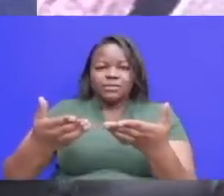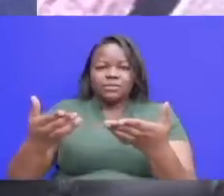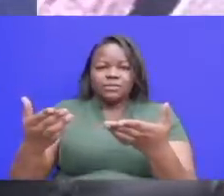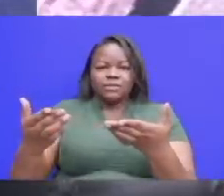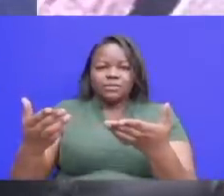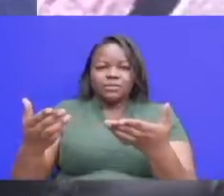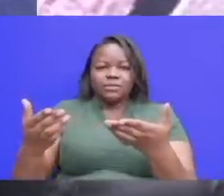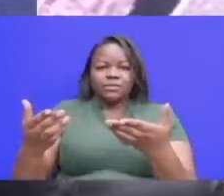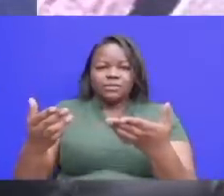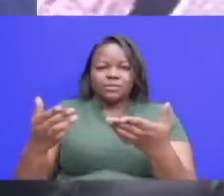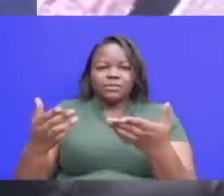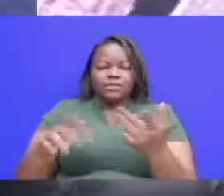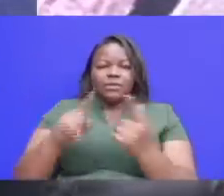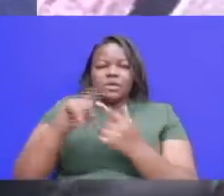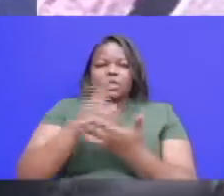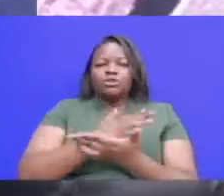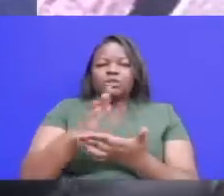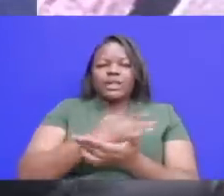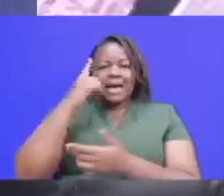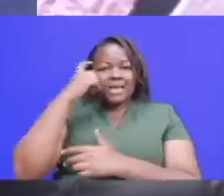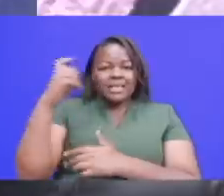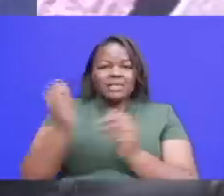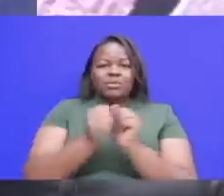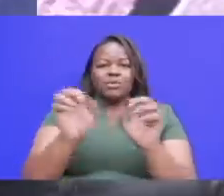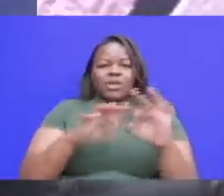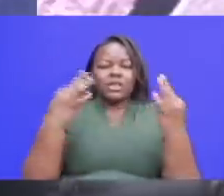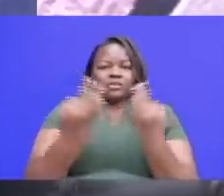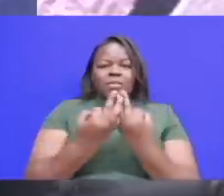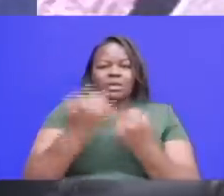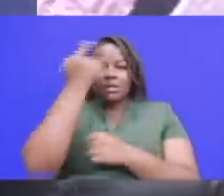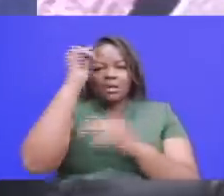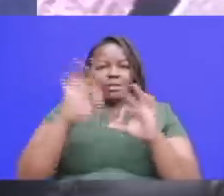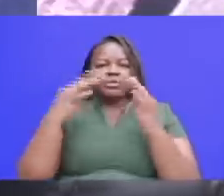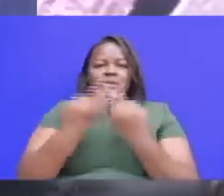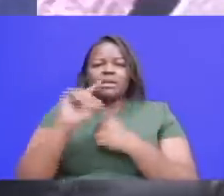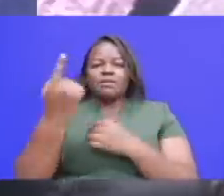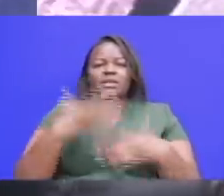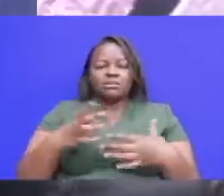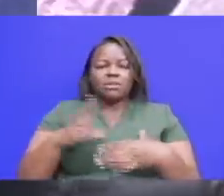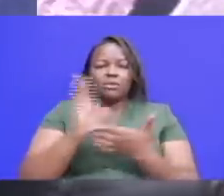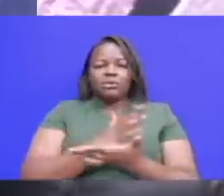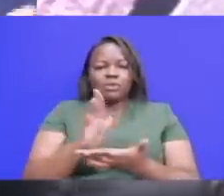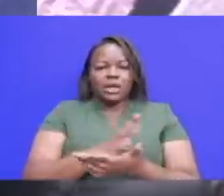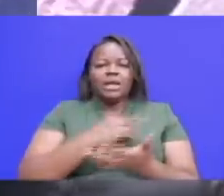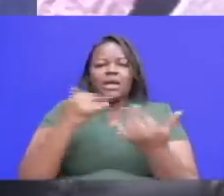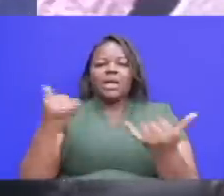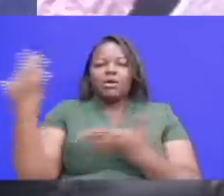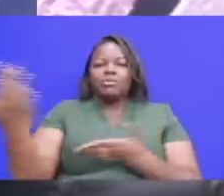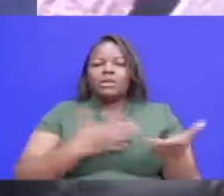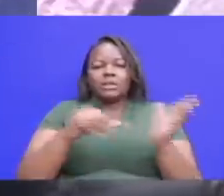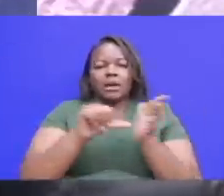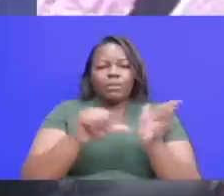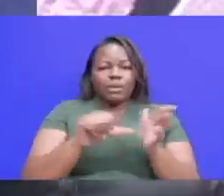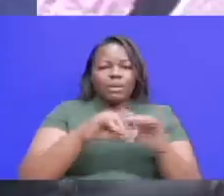to share the dream with his family, because family are the first people to share with. Yeah. But later on, this brings a discord in the family and family